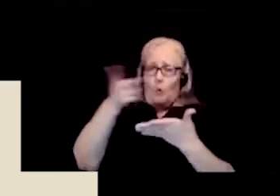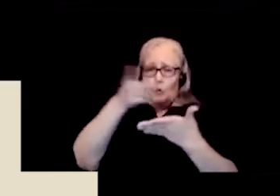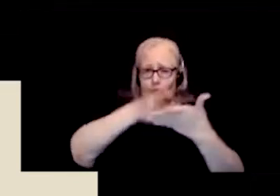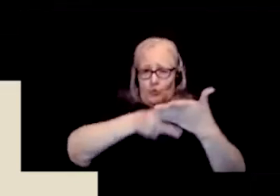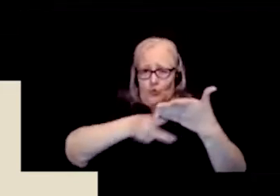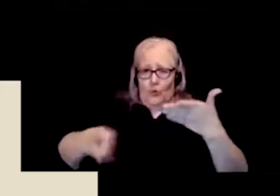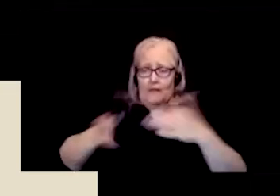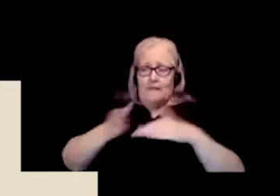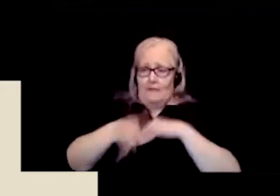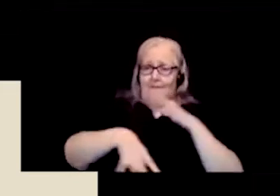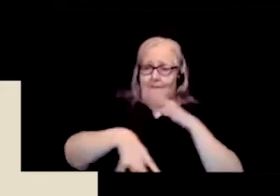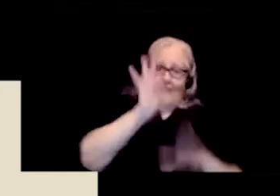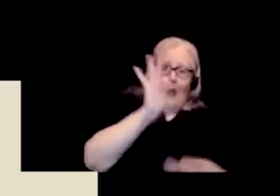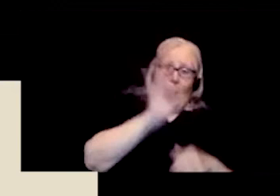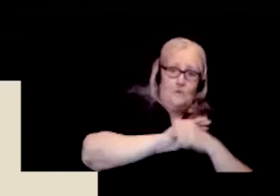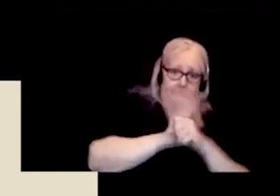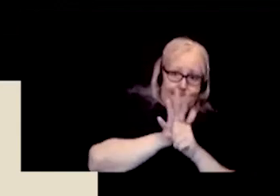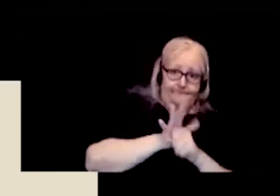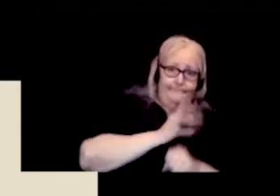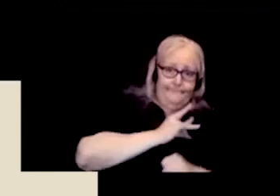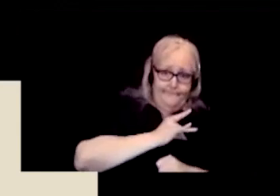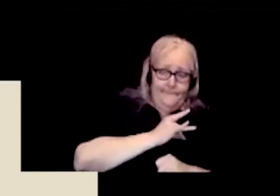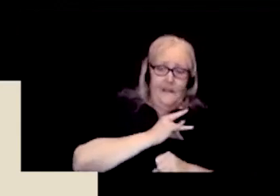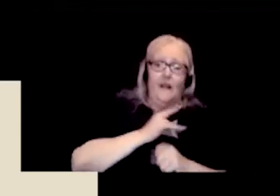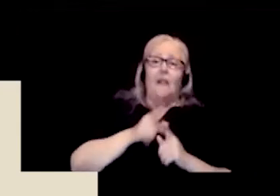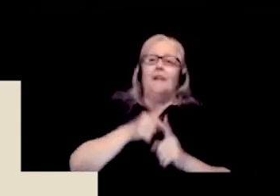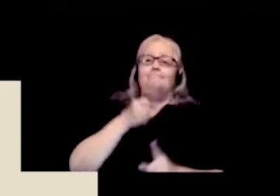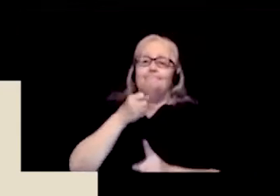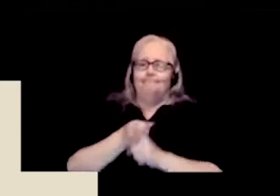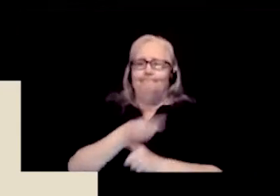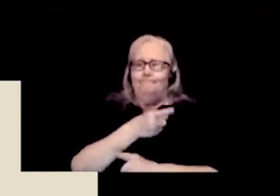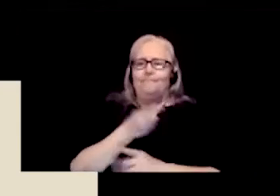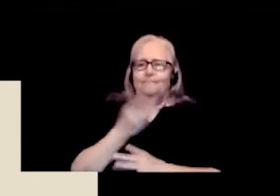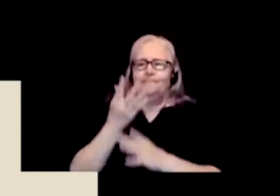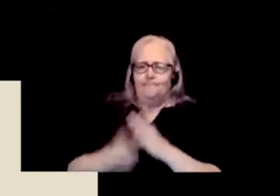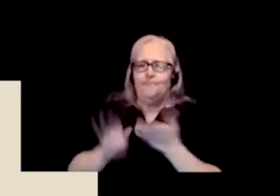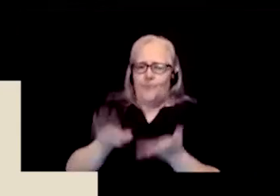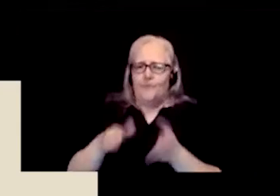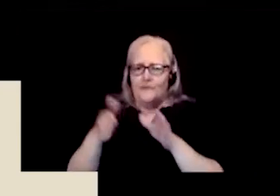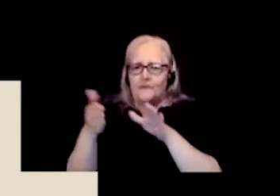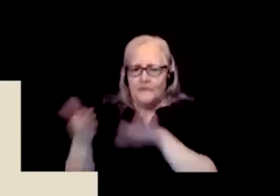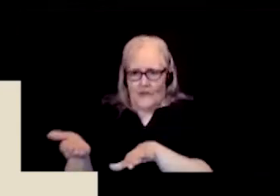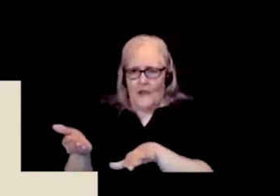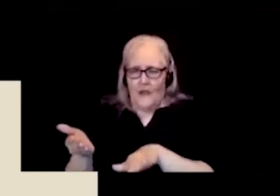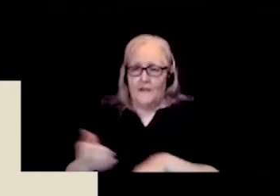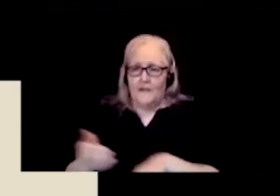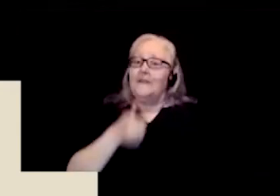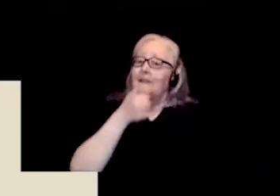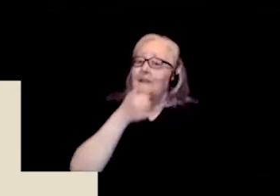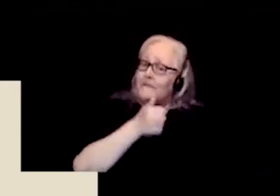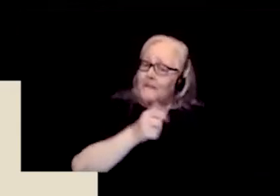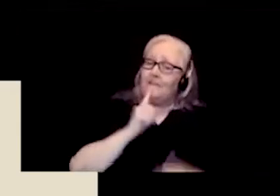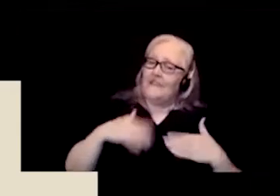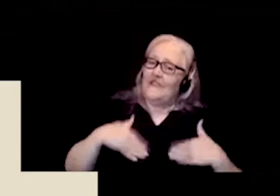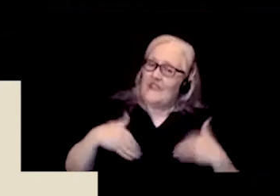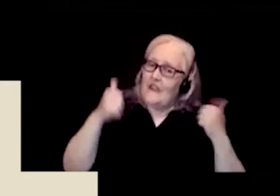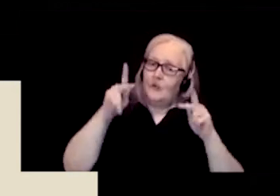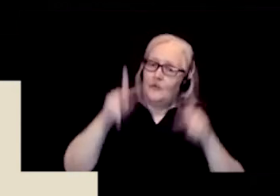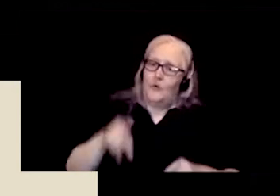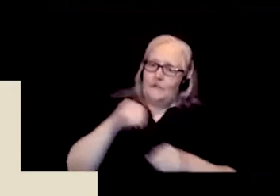COVID-19, Daquan fell victim to the disease, the youngest person in the state of